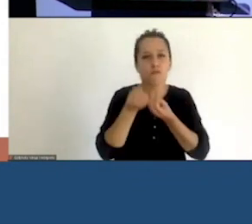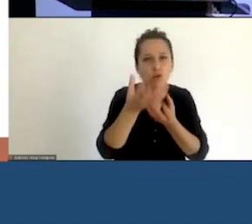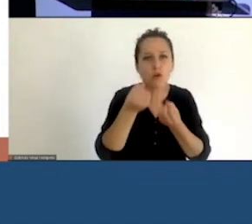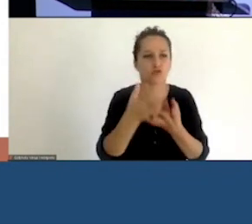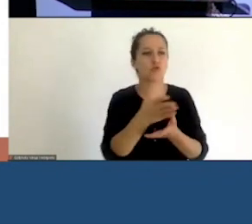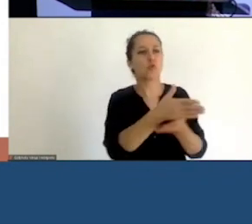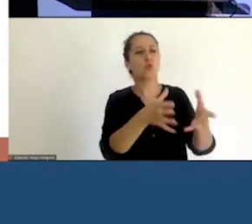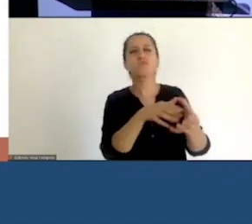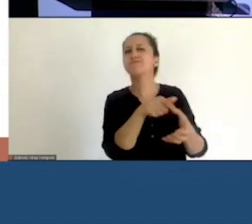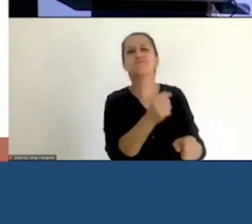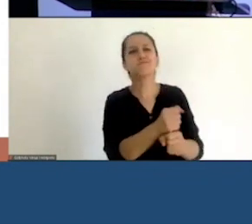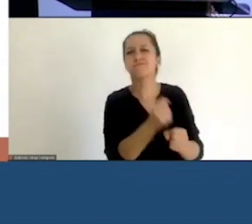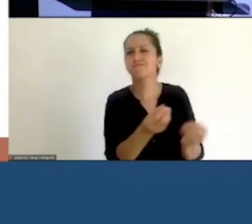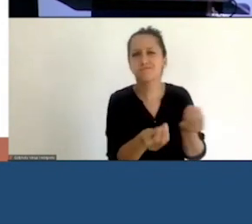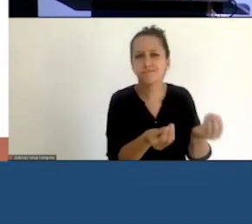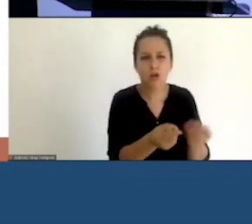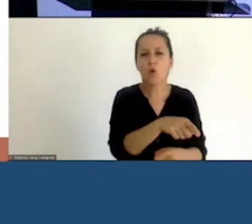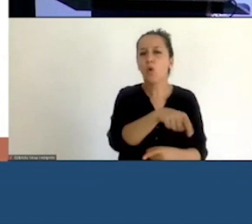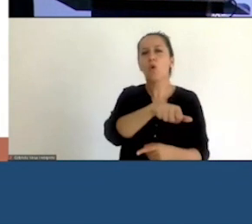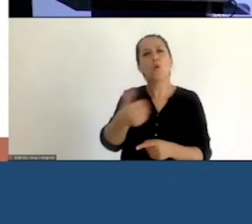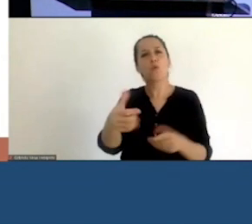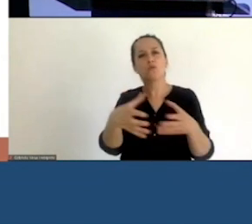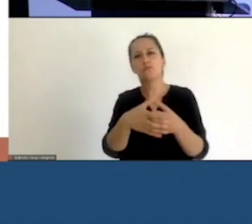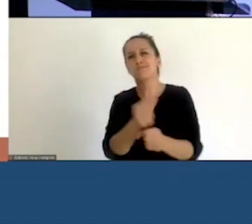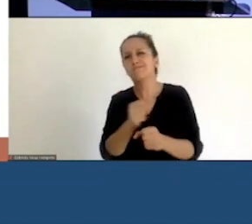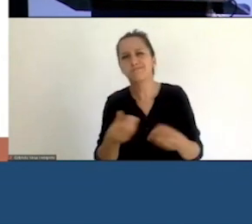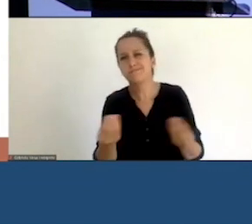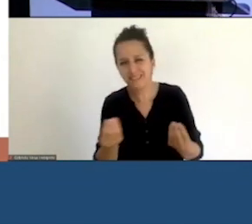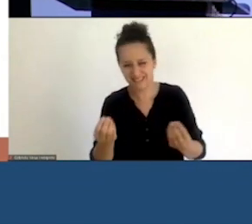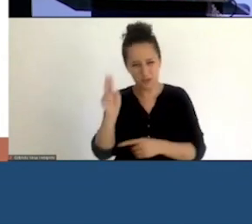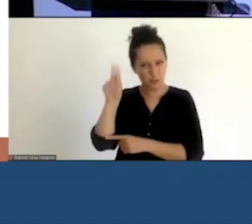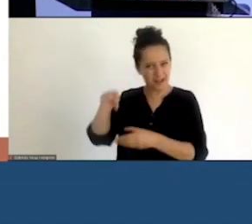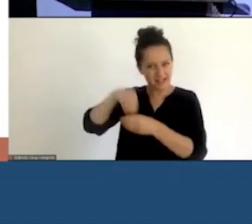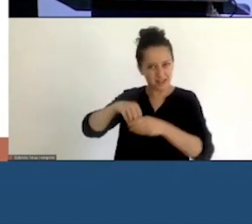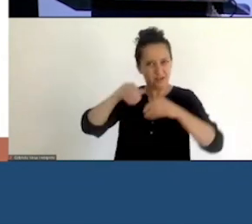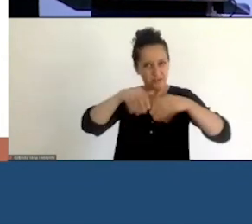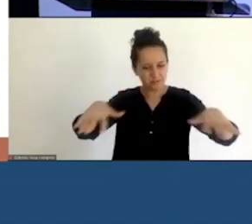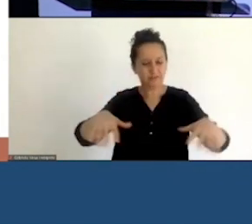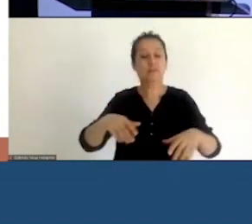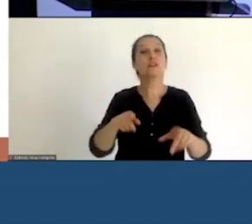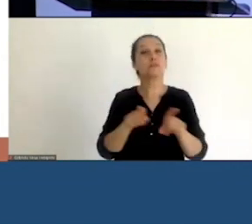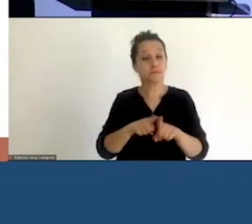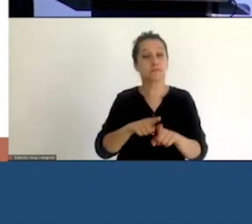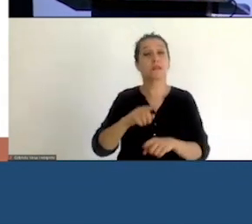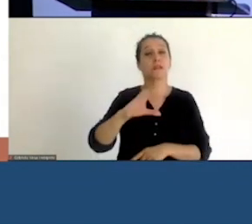uh, oversight easier, and it shows you what each of us at the UN are doing. And